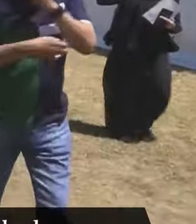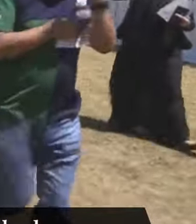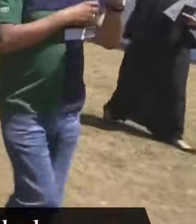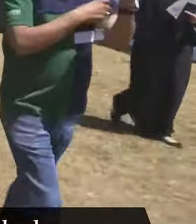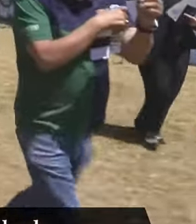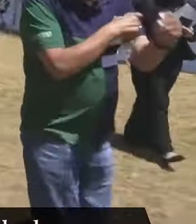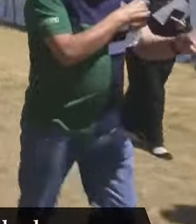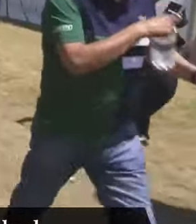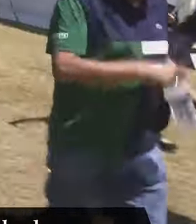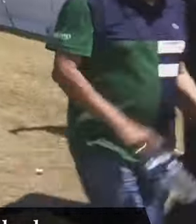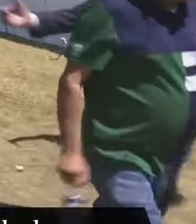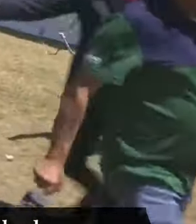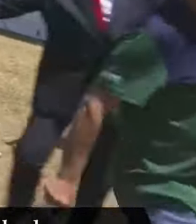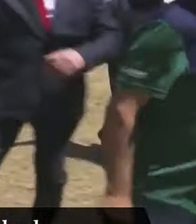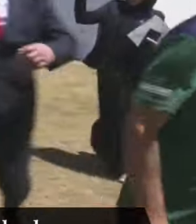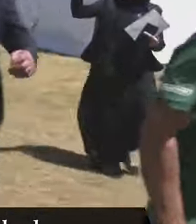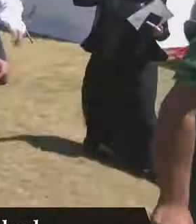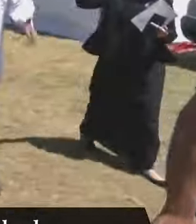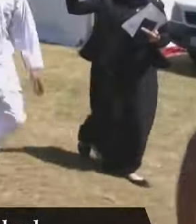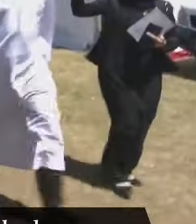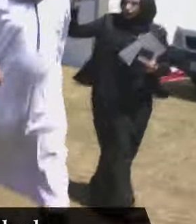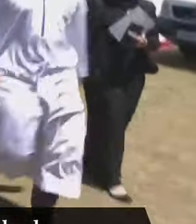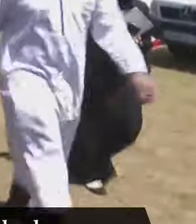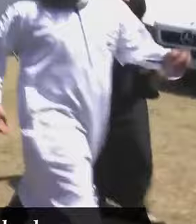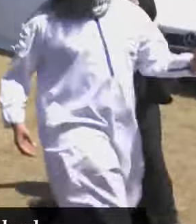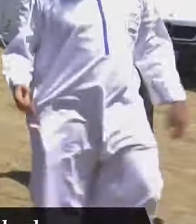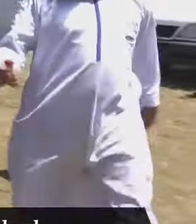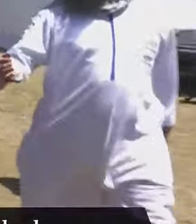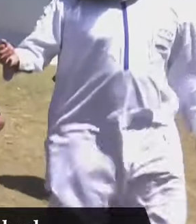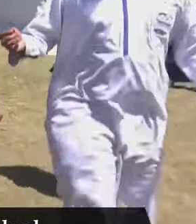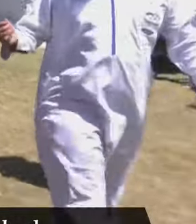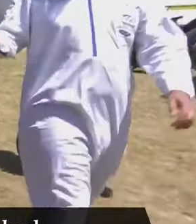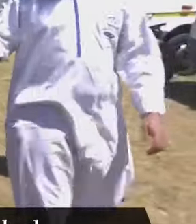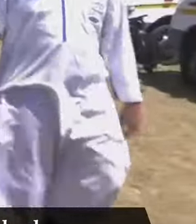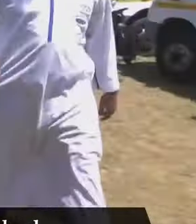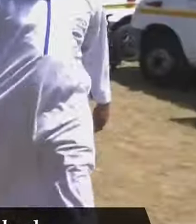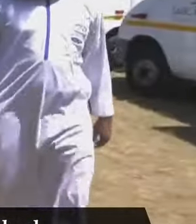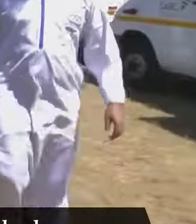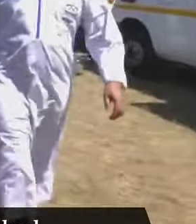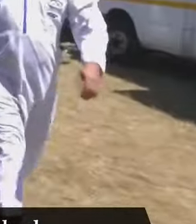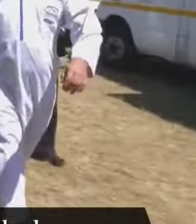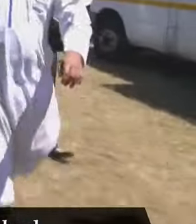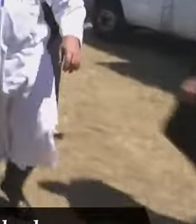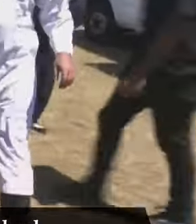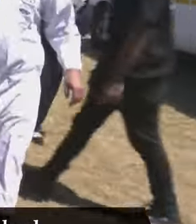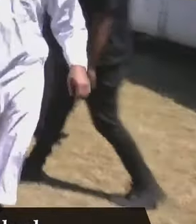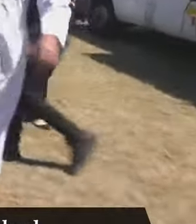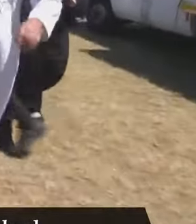Yeah. I told you. I told you.